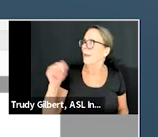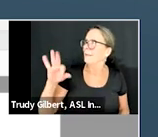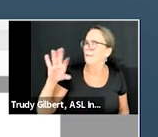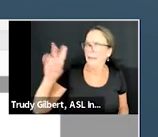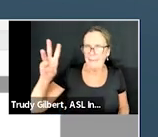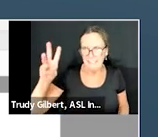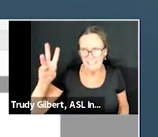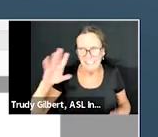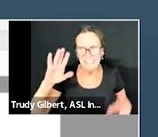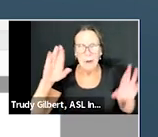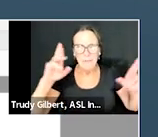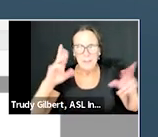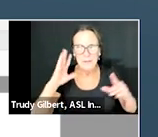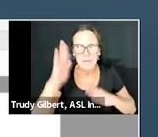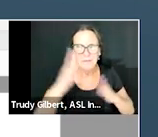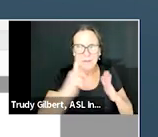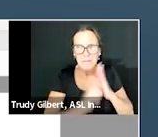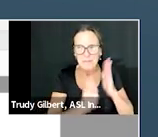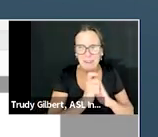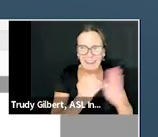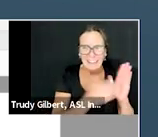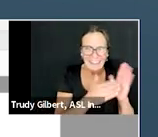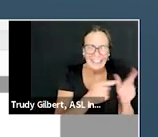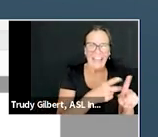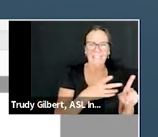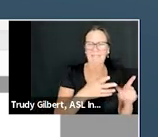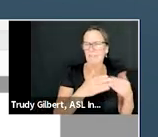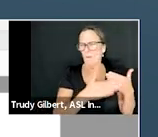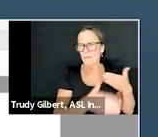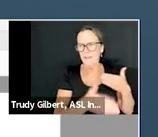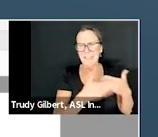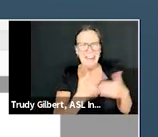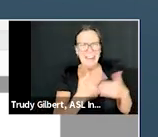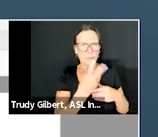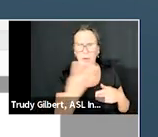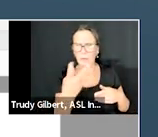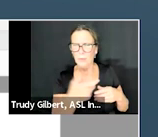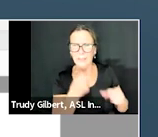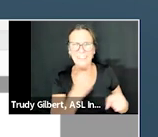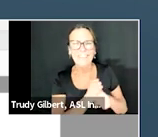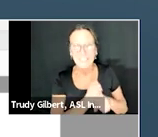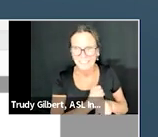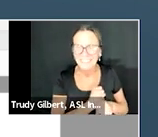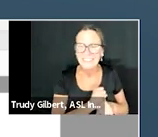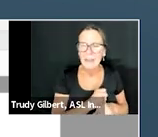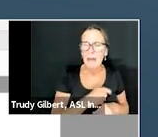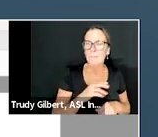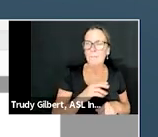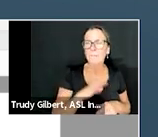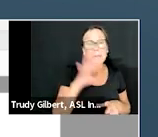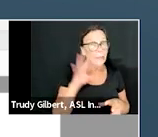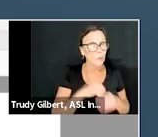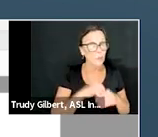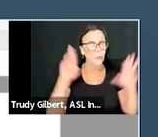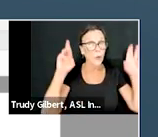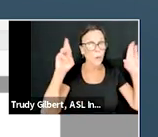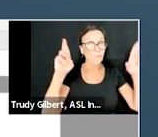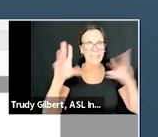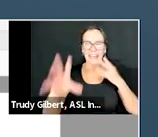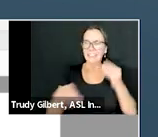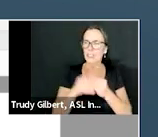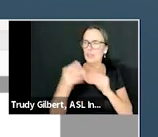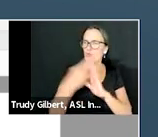in there that we are hopeful we'll be able to get to promulgate sometime in the next year or two, including hopefully additional rules